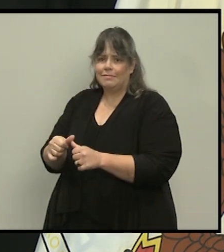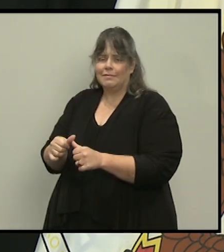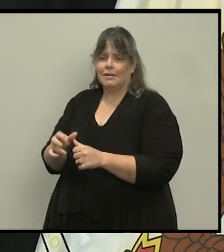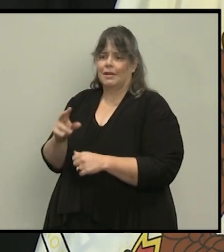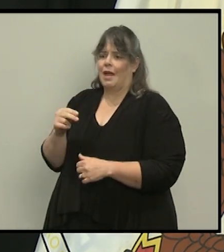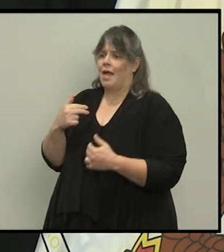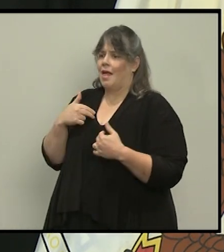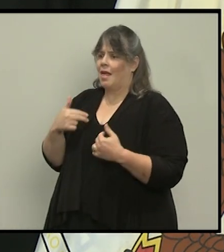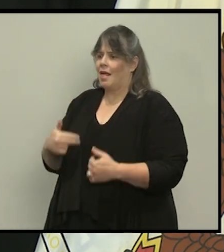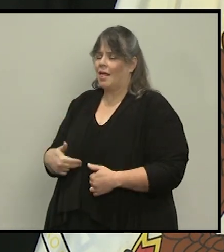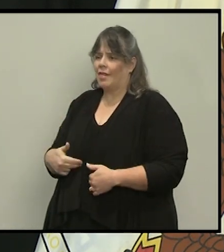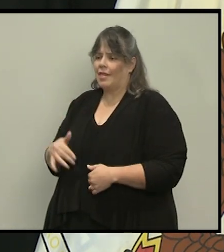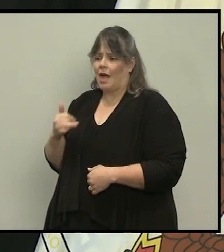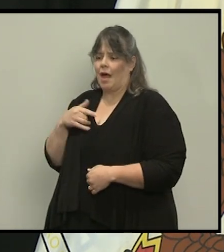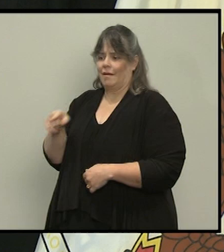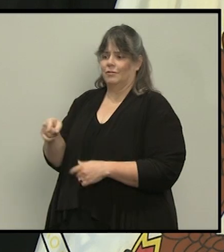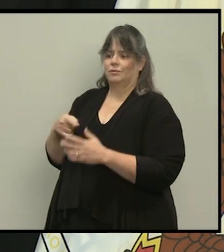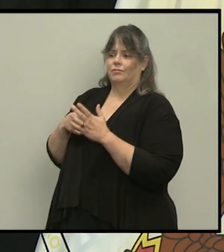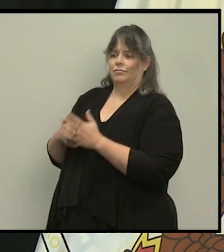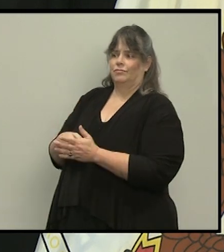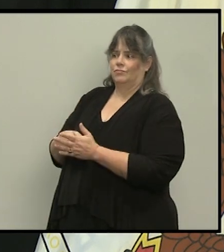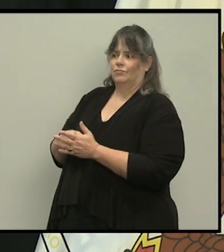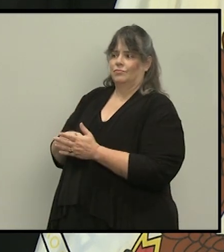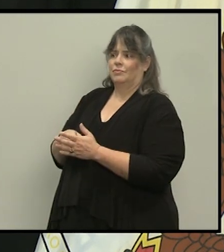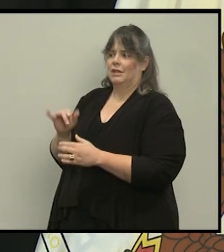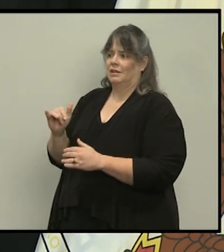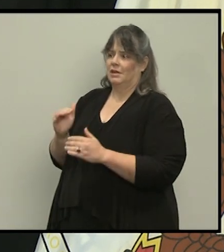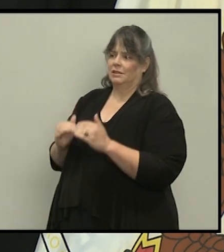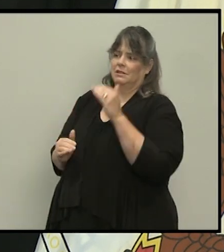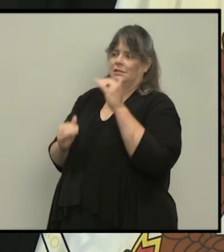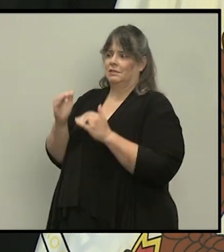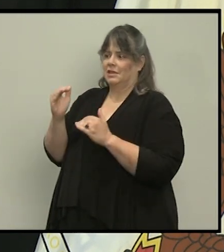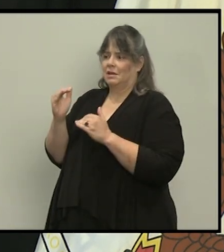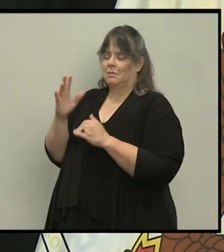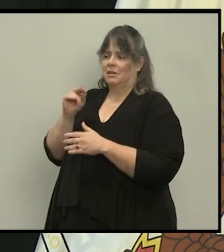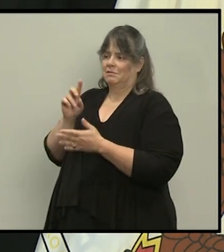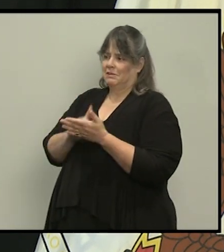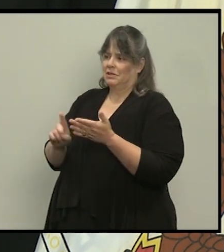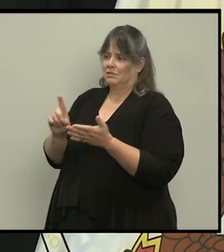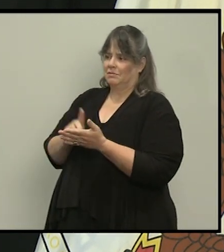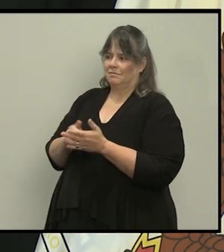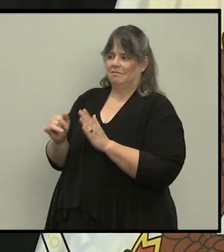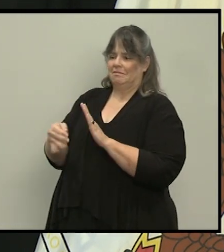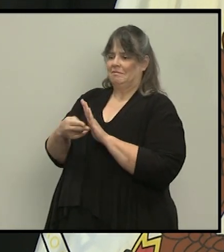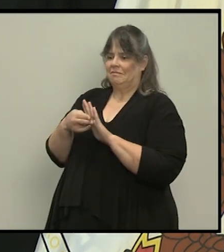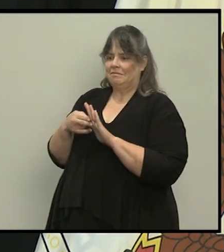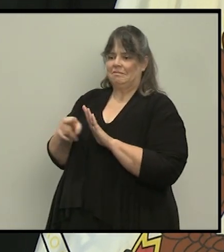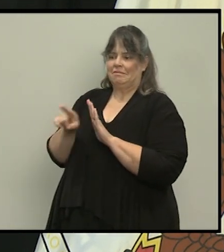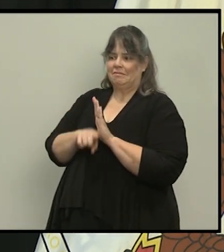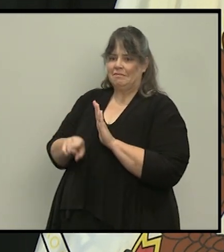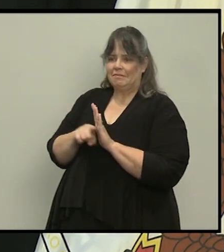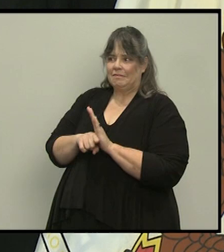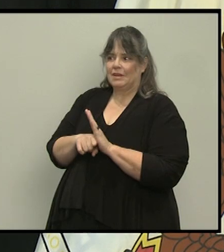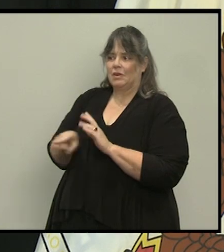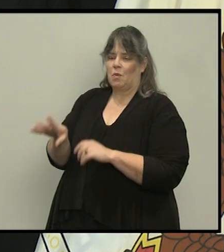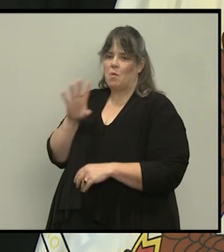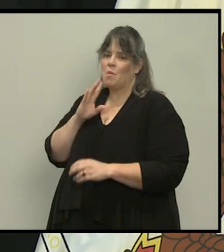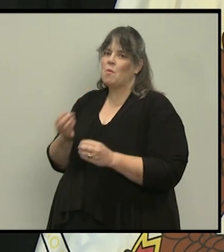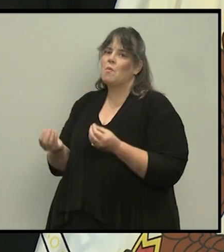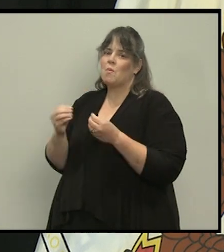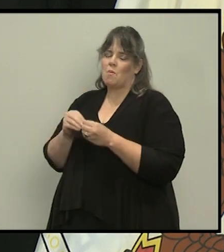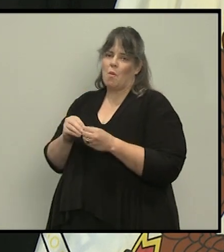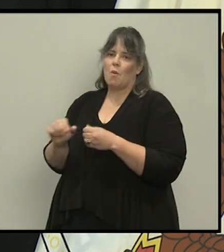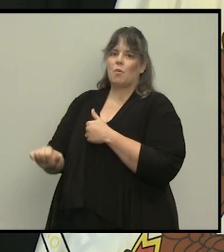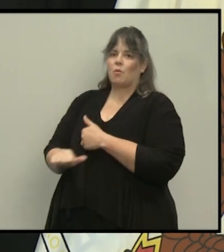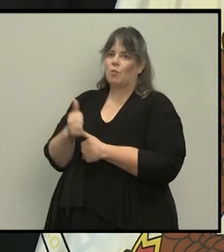experienced institutionalized stigma and discrimination are going to be more at risk for getting